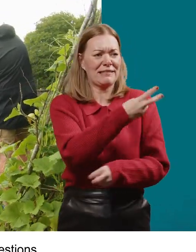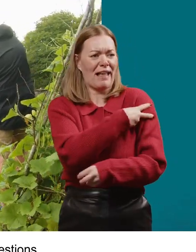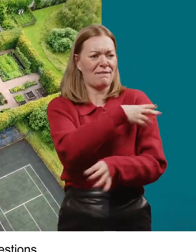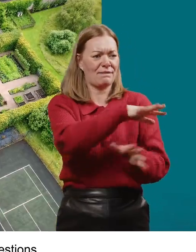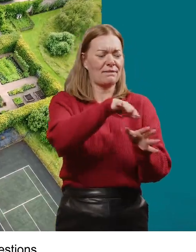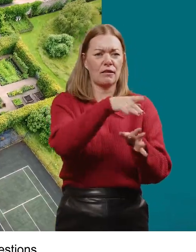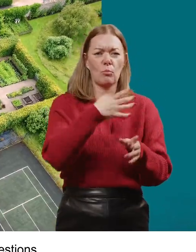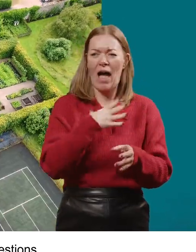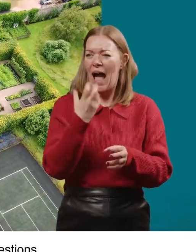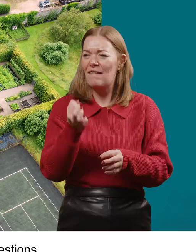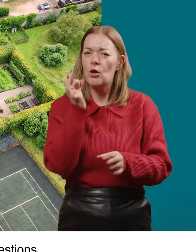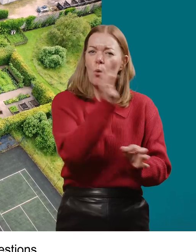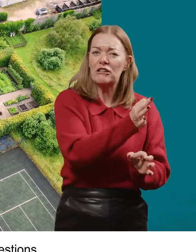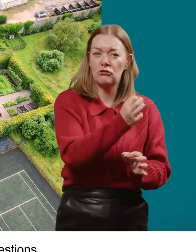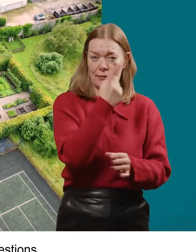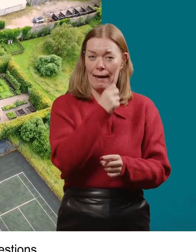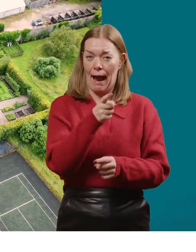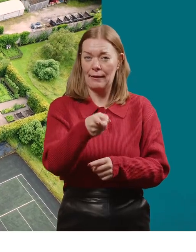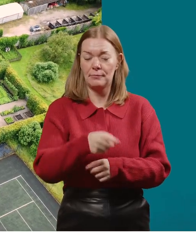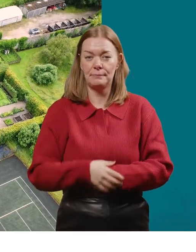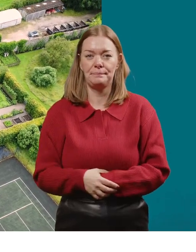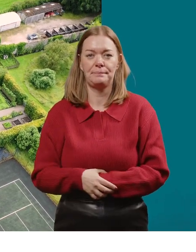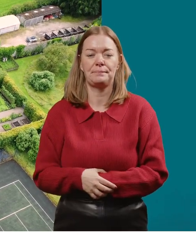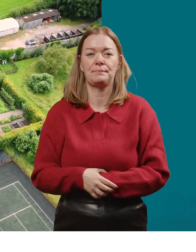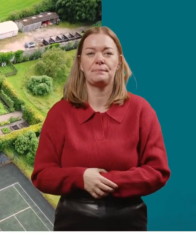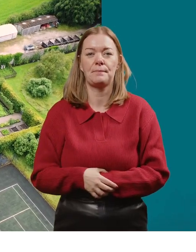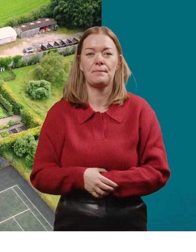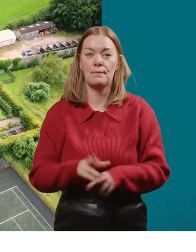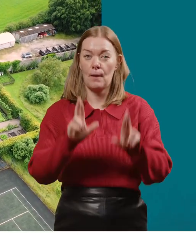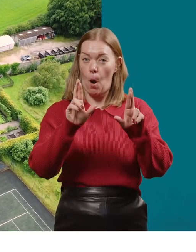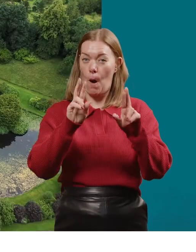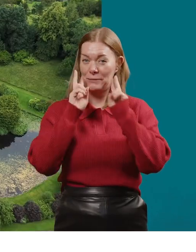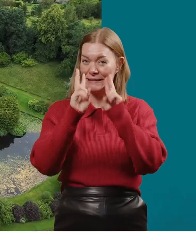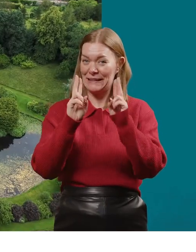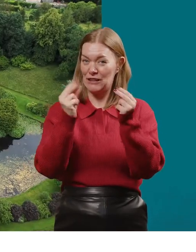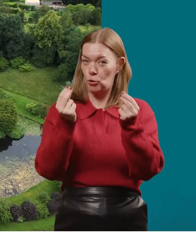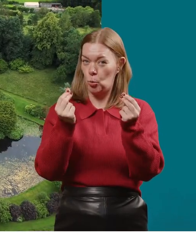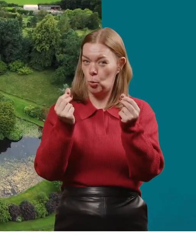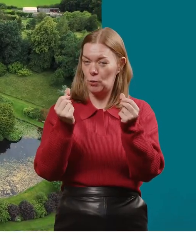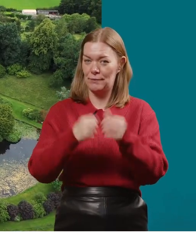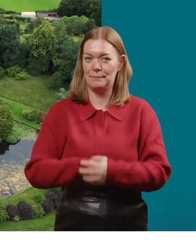around to answer any questions you may have. We hope to see you soon.